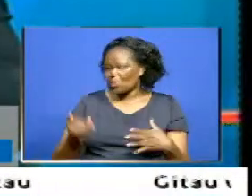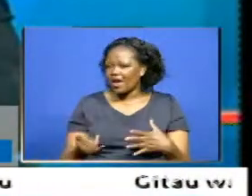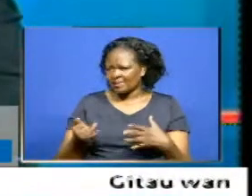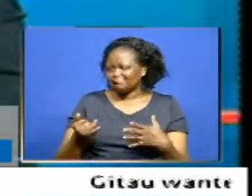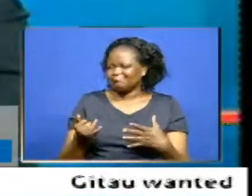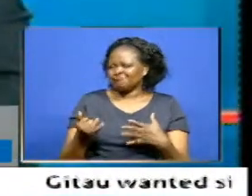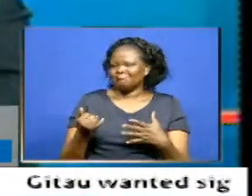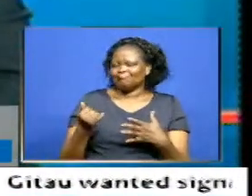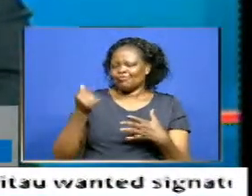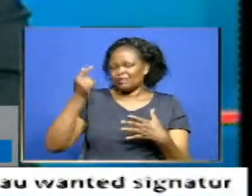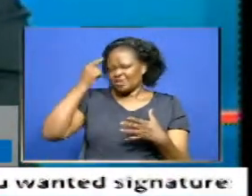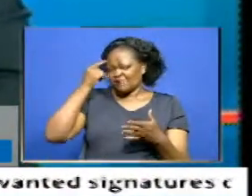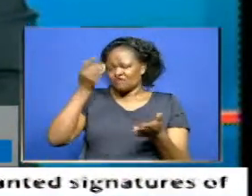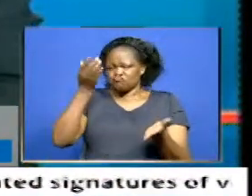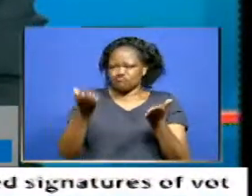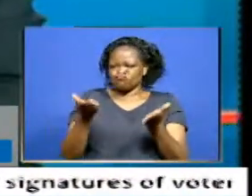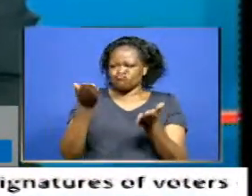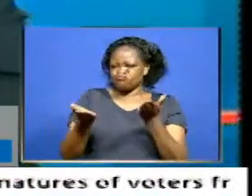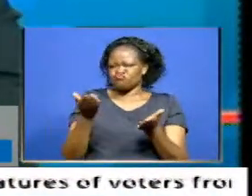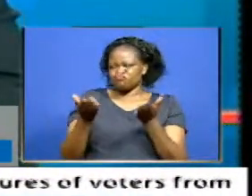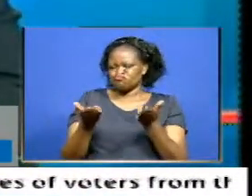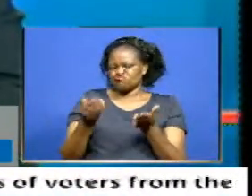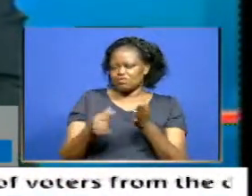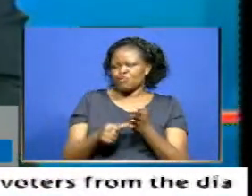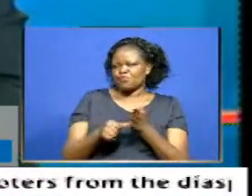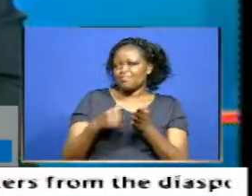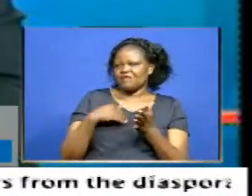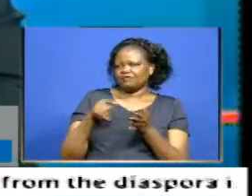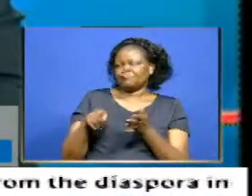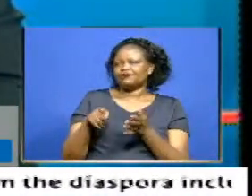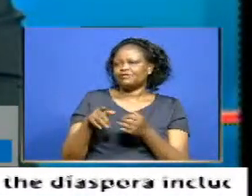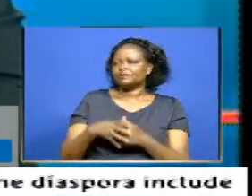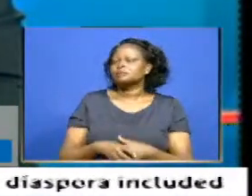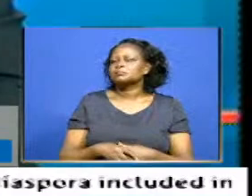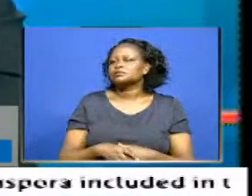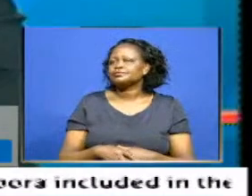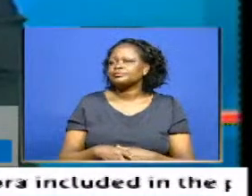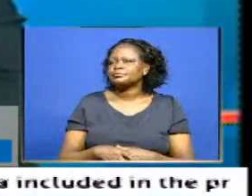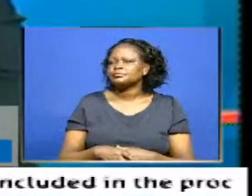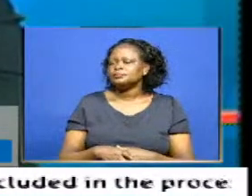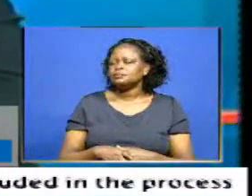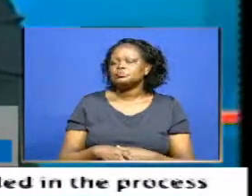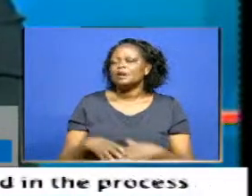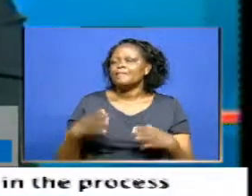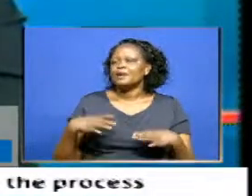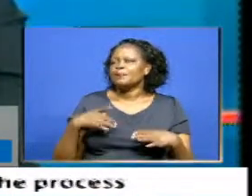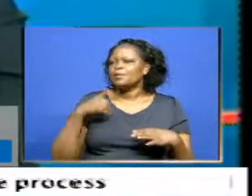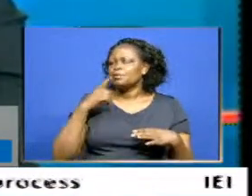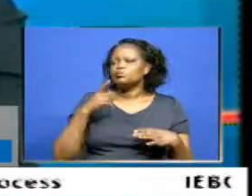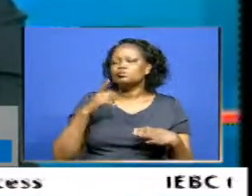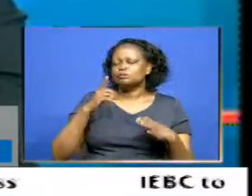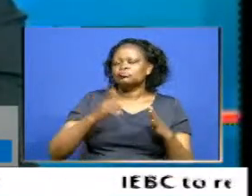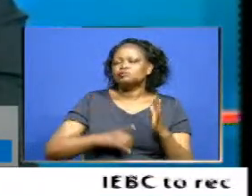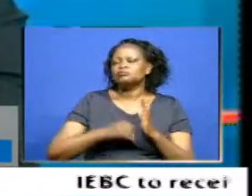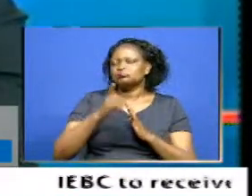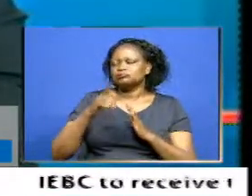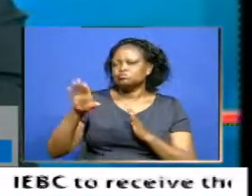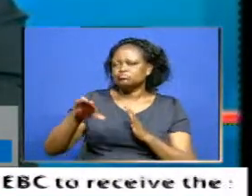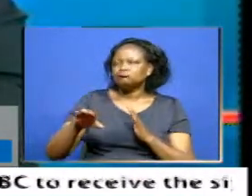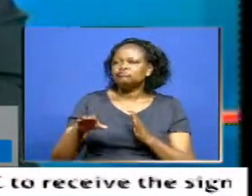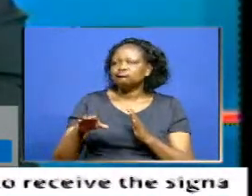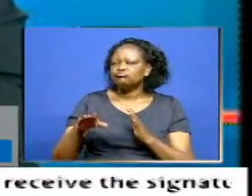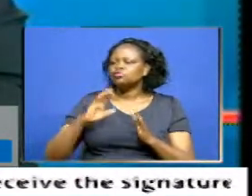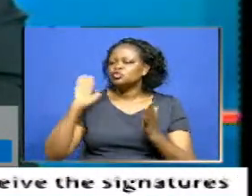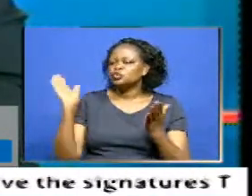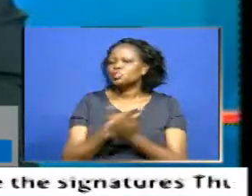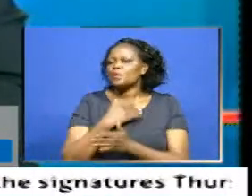averages up. Mm-hmm. And I think that's where the inequality element is. And those of us in the development sector are now more focused on fighting inequality, because